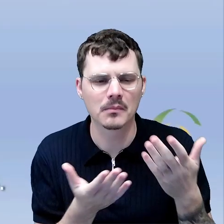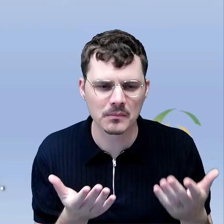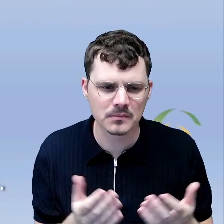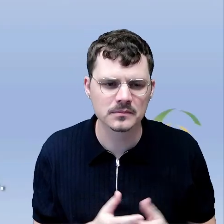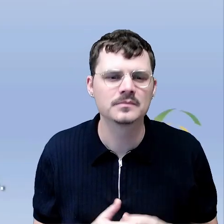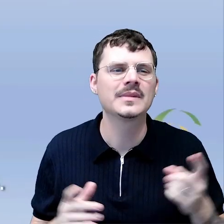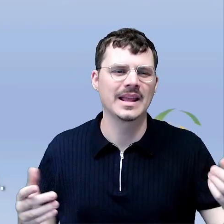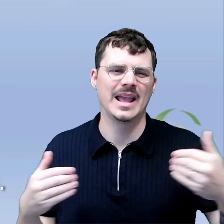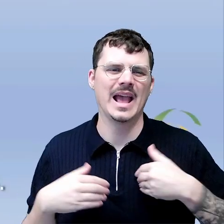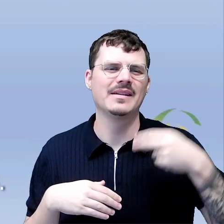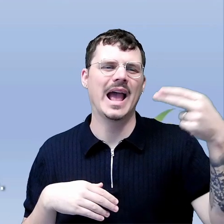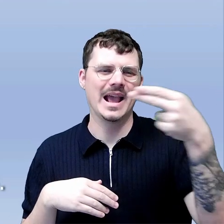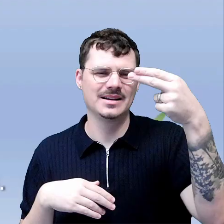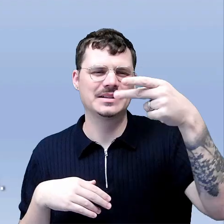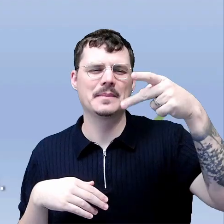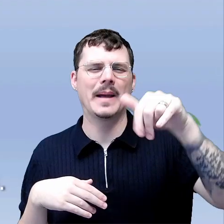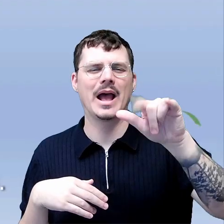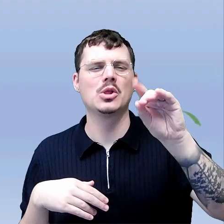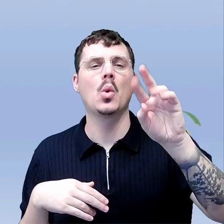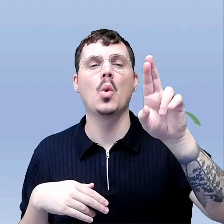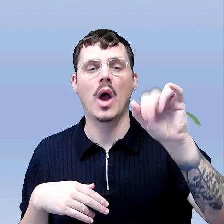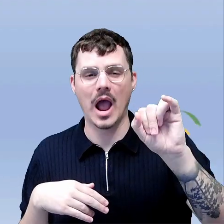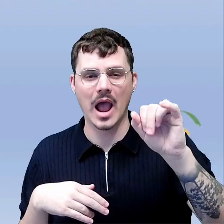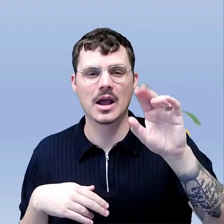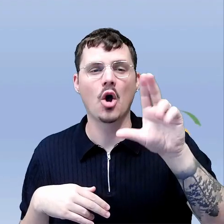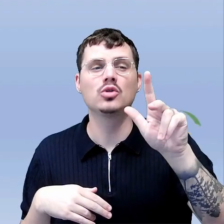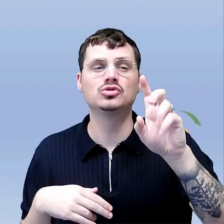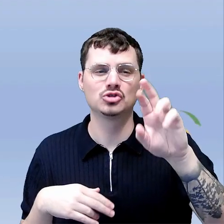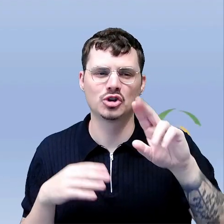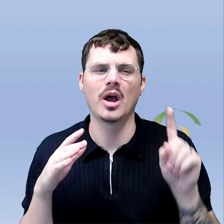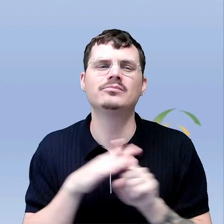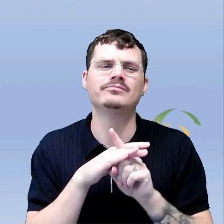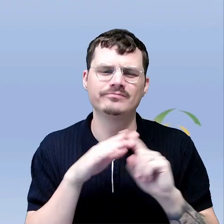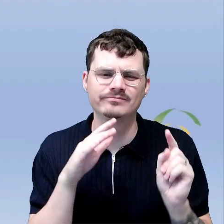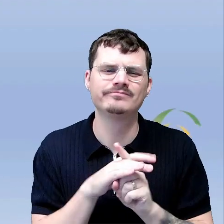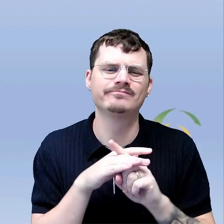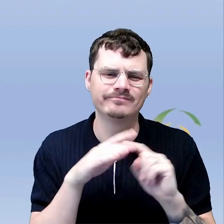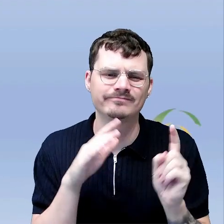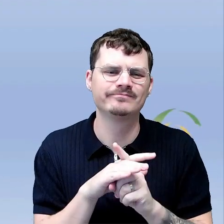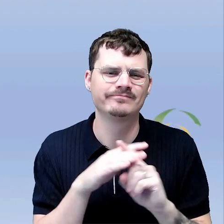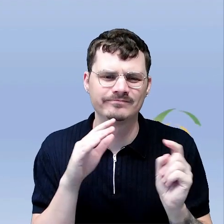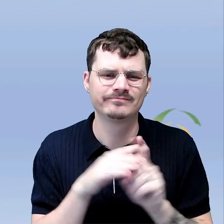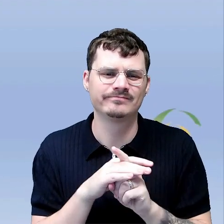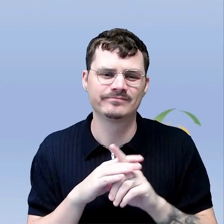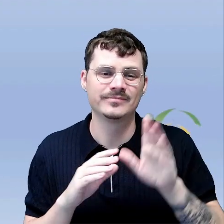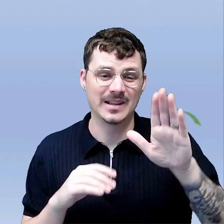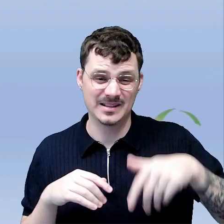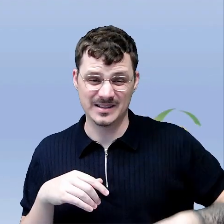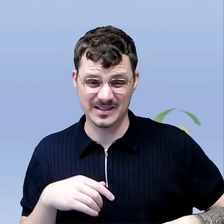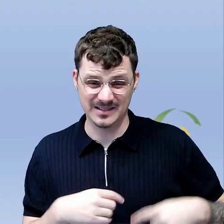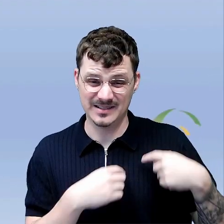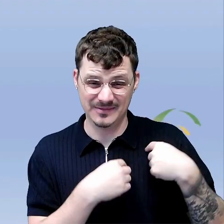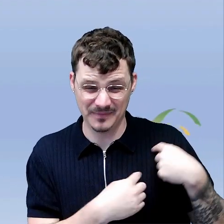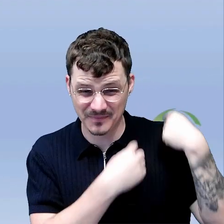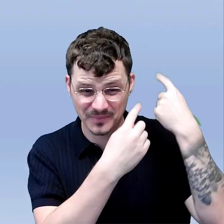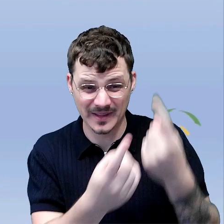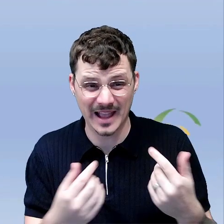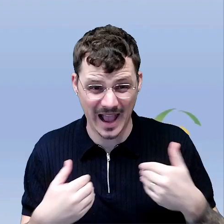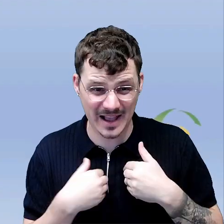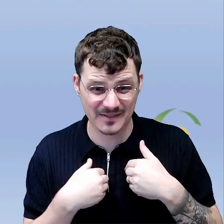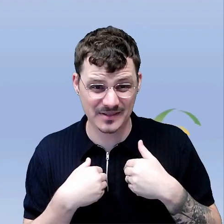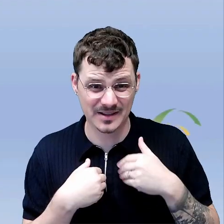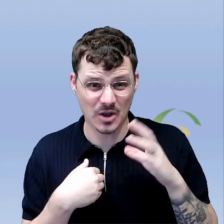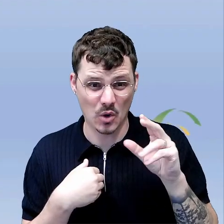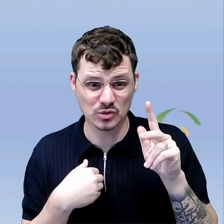He has recurrent H. pylori bleeding ulcers. They were in his gut so long that the chances of